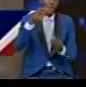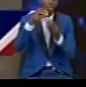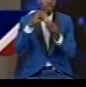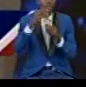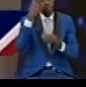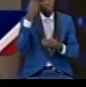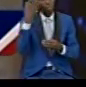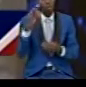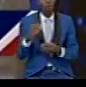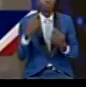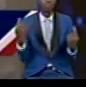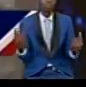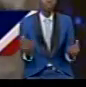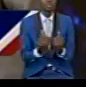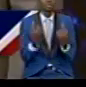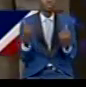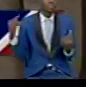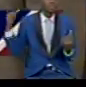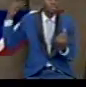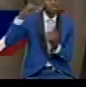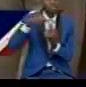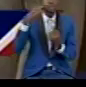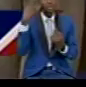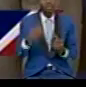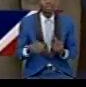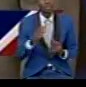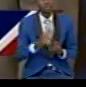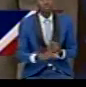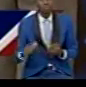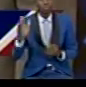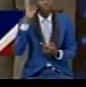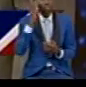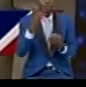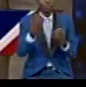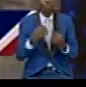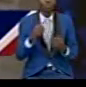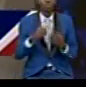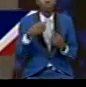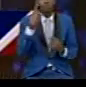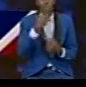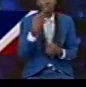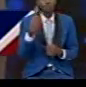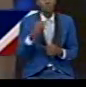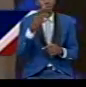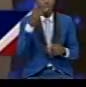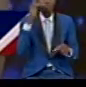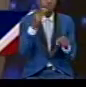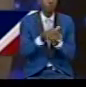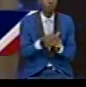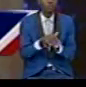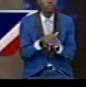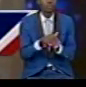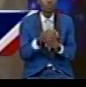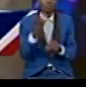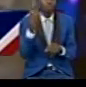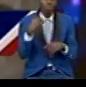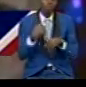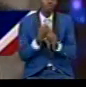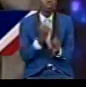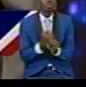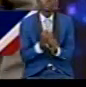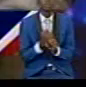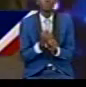of transgressions, till the seed shall come, whom, to whom the promise